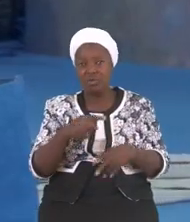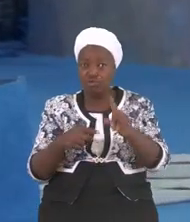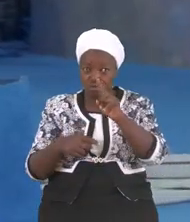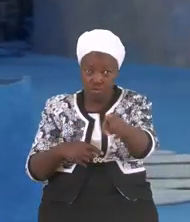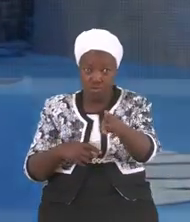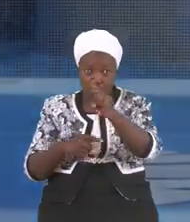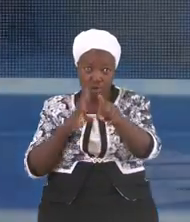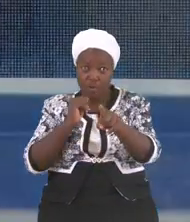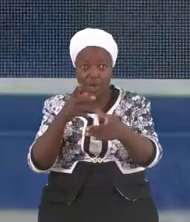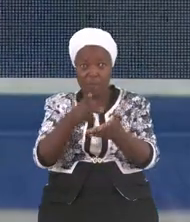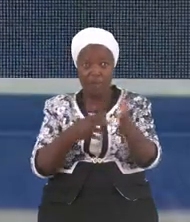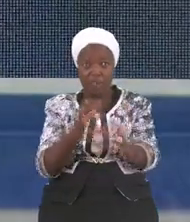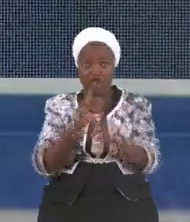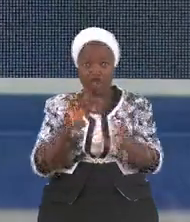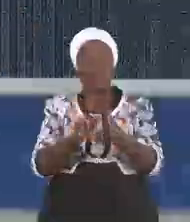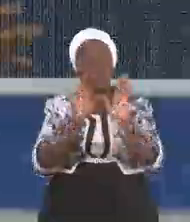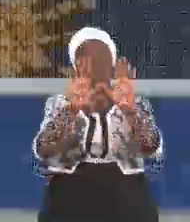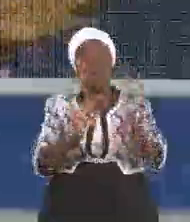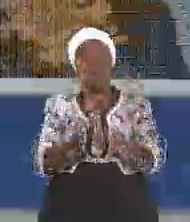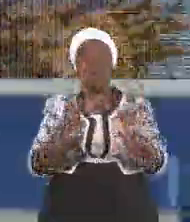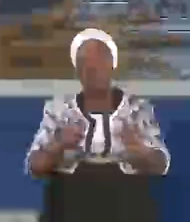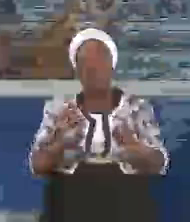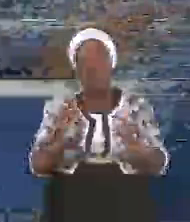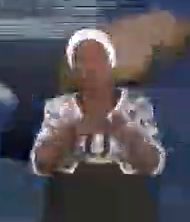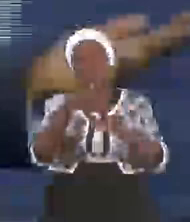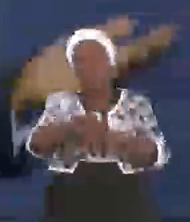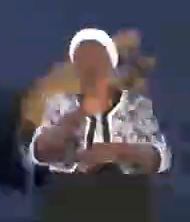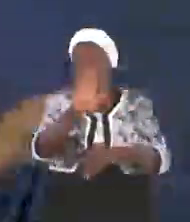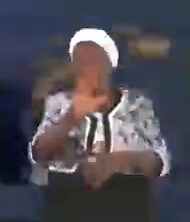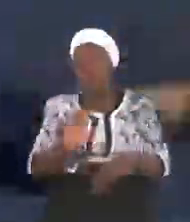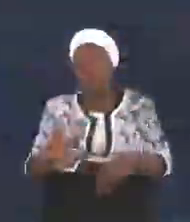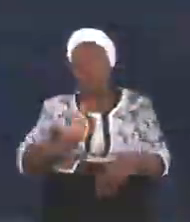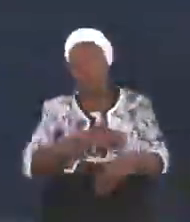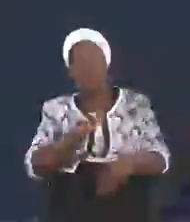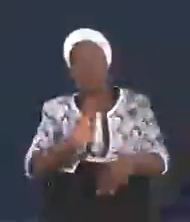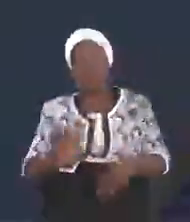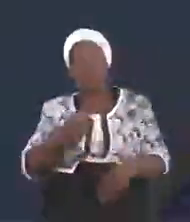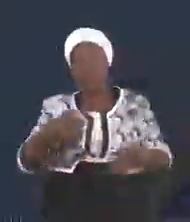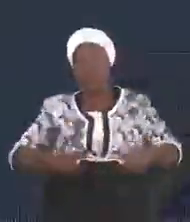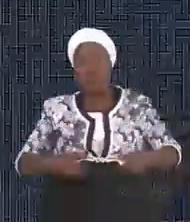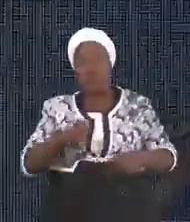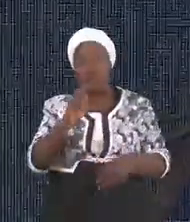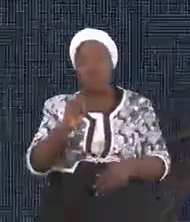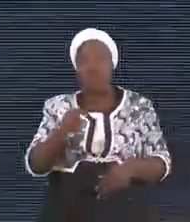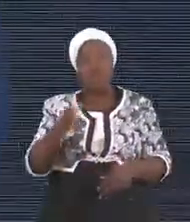the miracle power tonight. Your children, our children, the young ones, they'll be